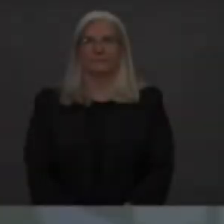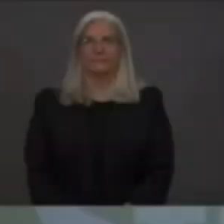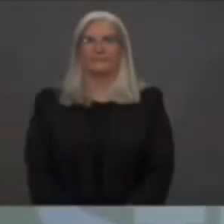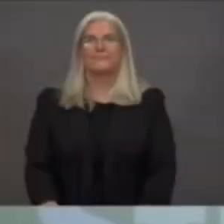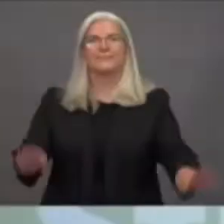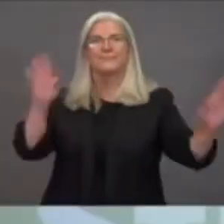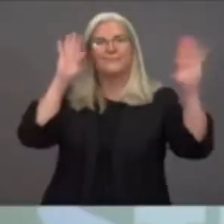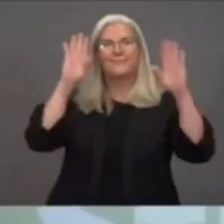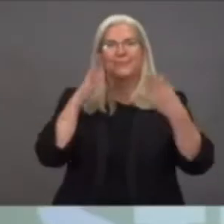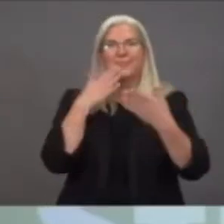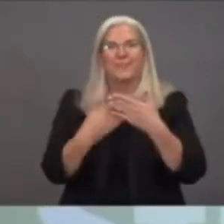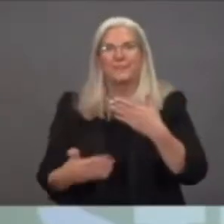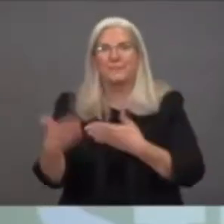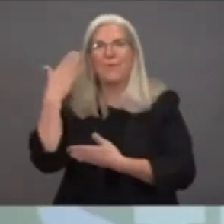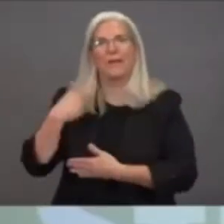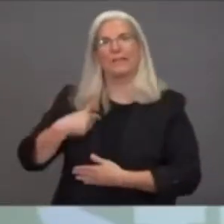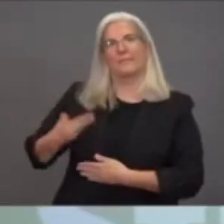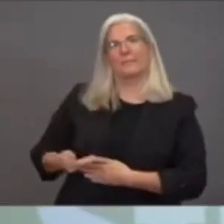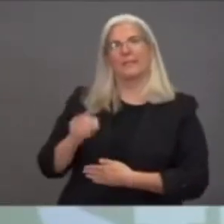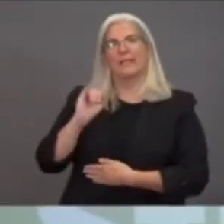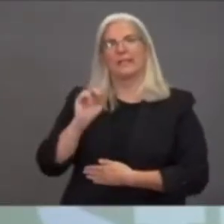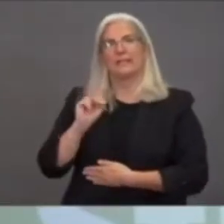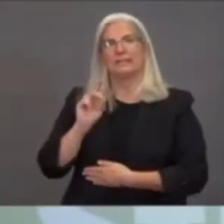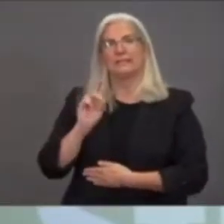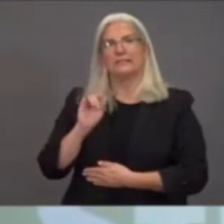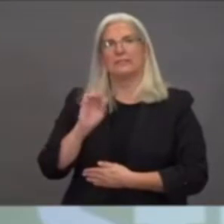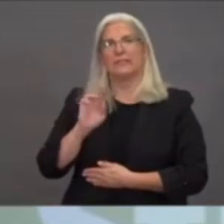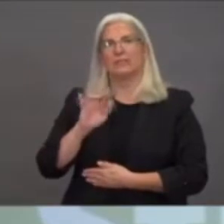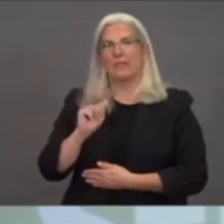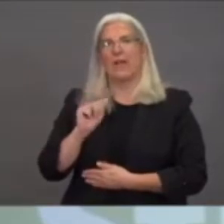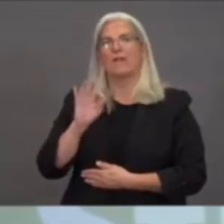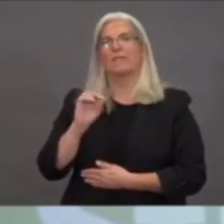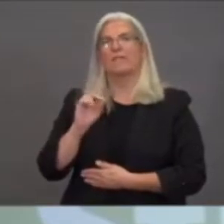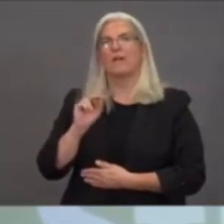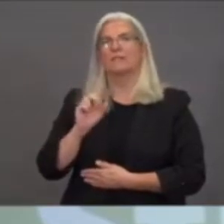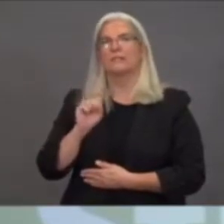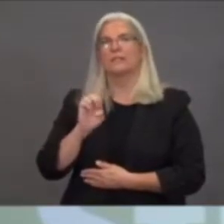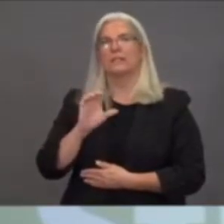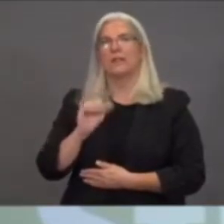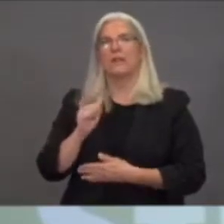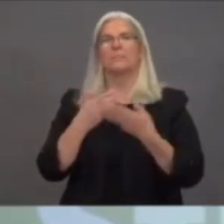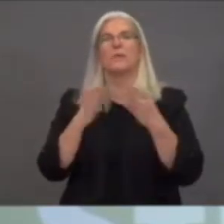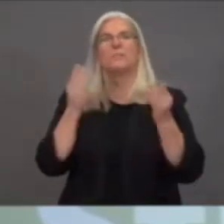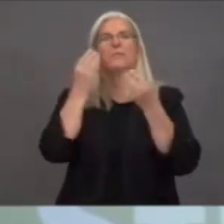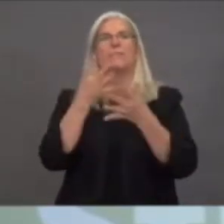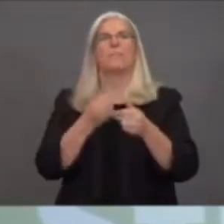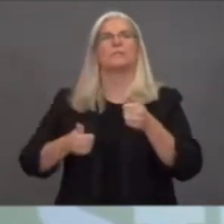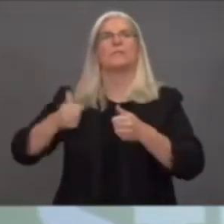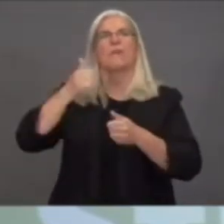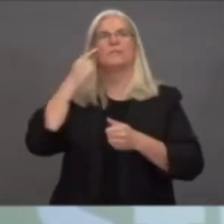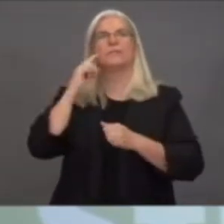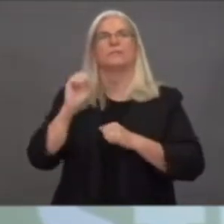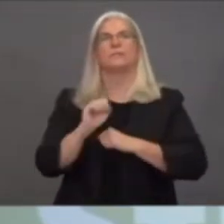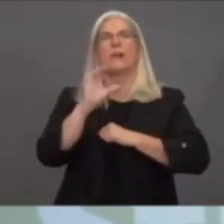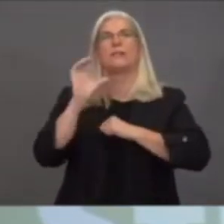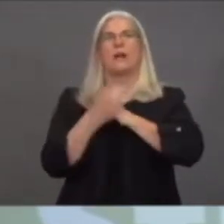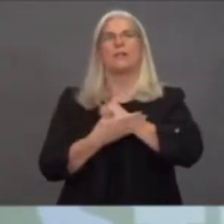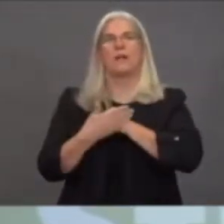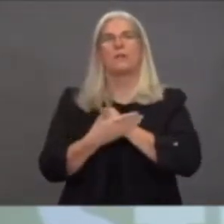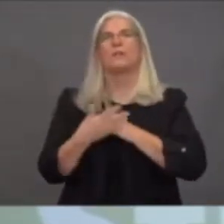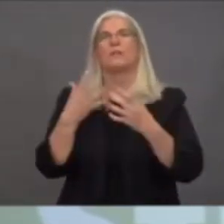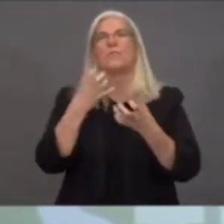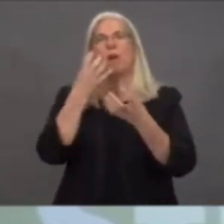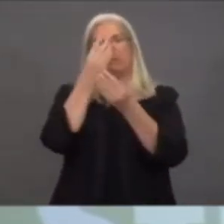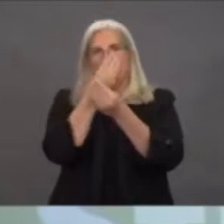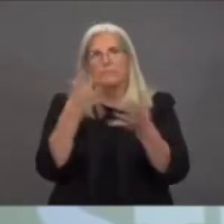Hi, good morning. My name is Indira Fonseca, Public Information Officer here in Santa Clara County. Please note that we will be removing our face coverings